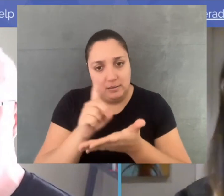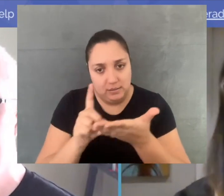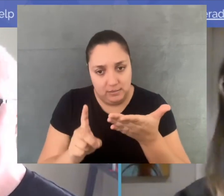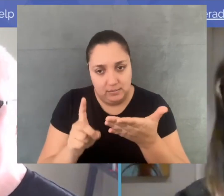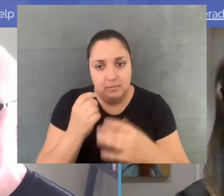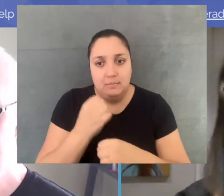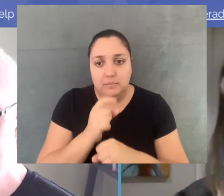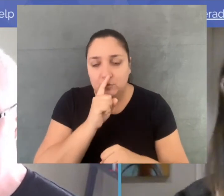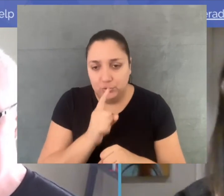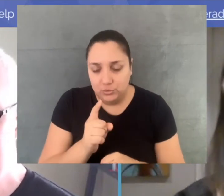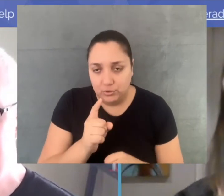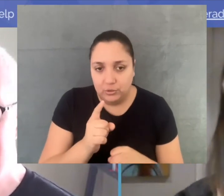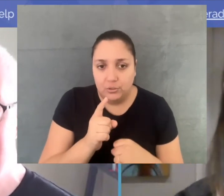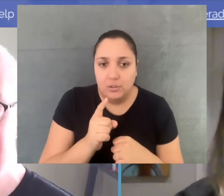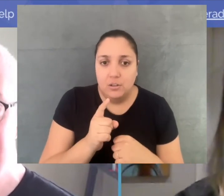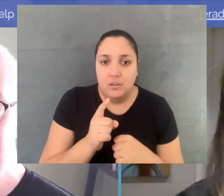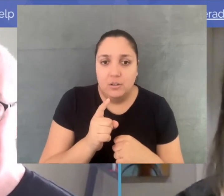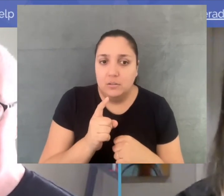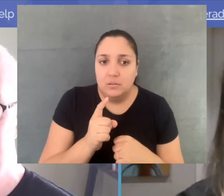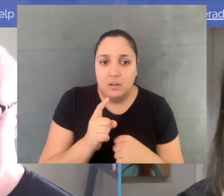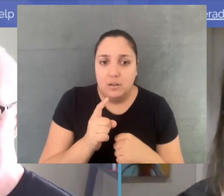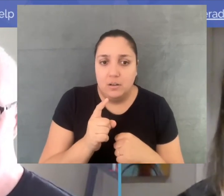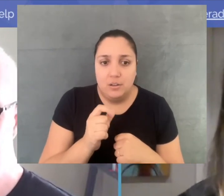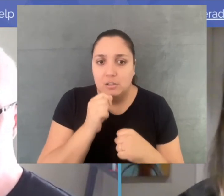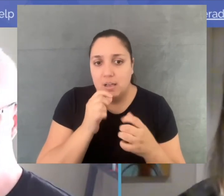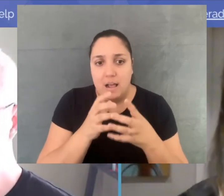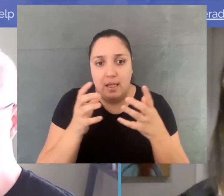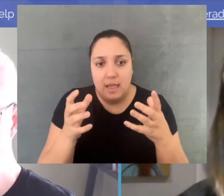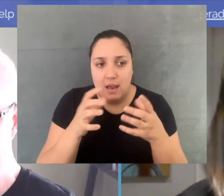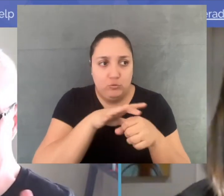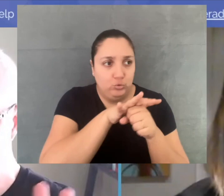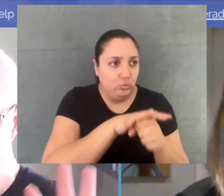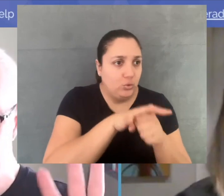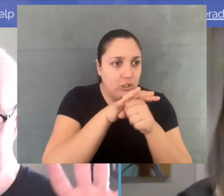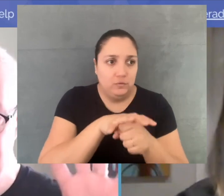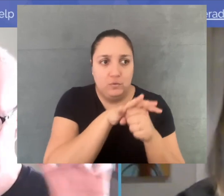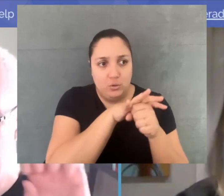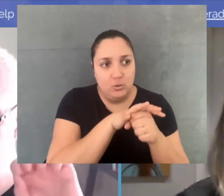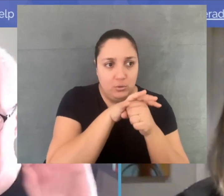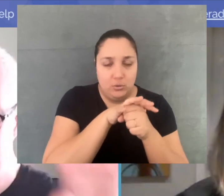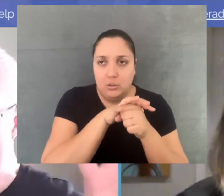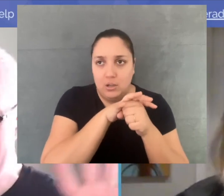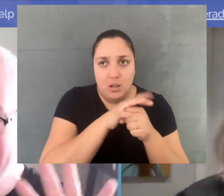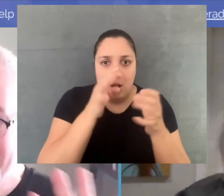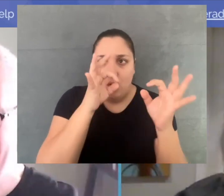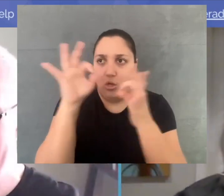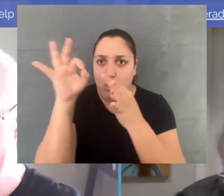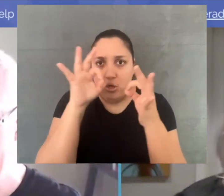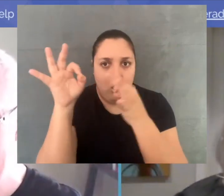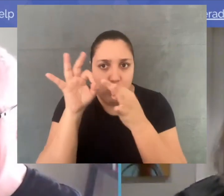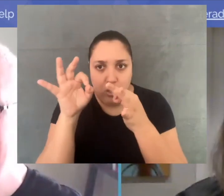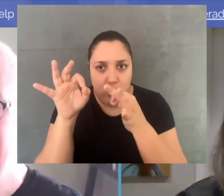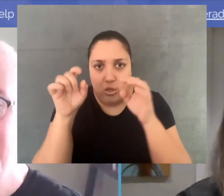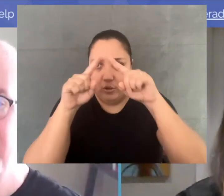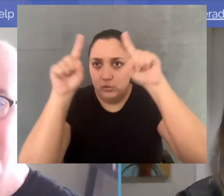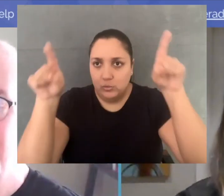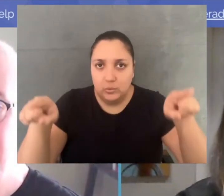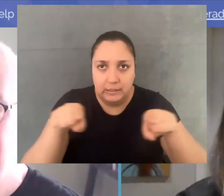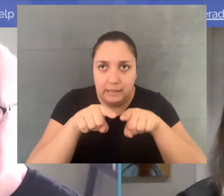design, ensuring that there's not a lot of stressful distractions on the